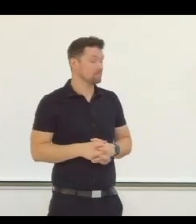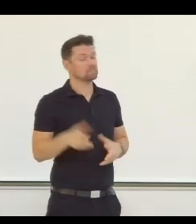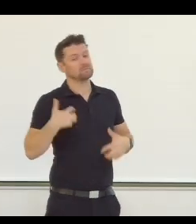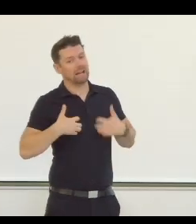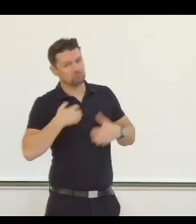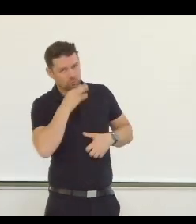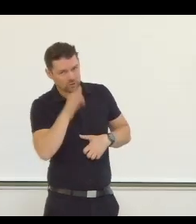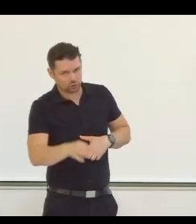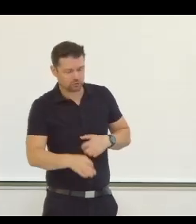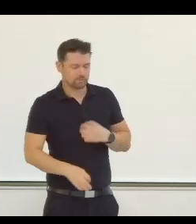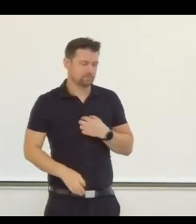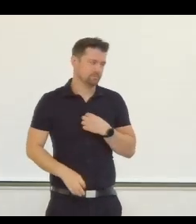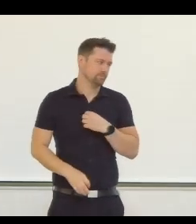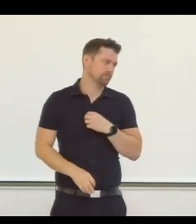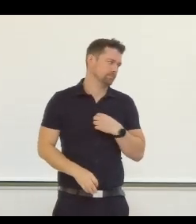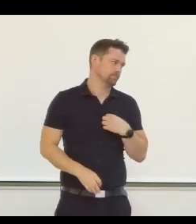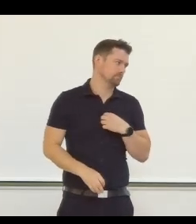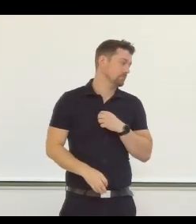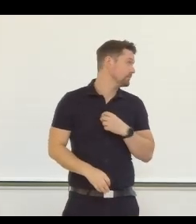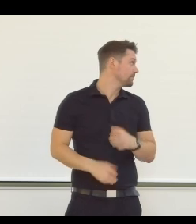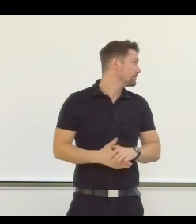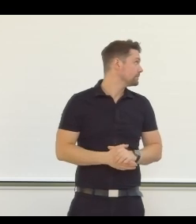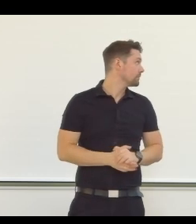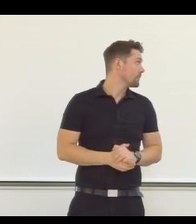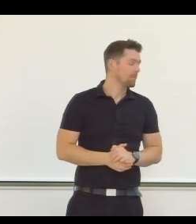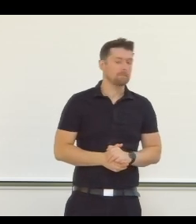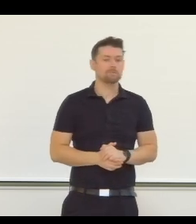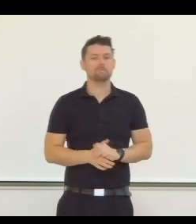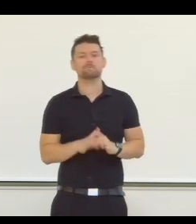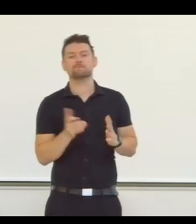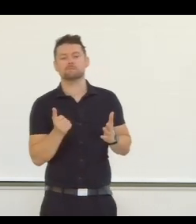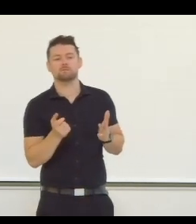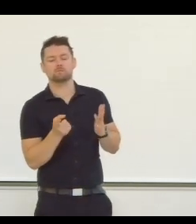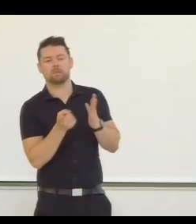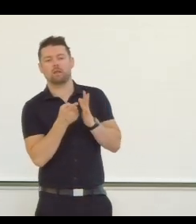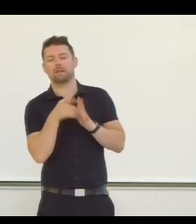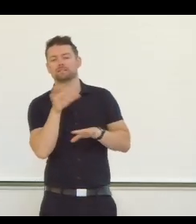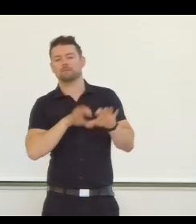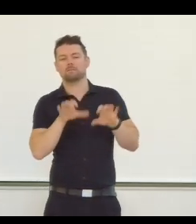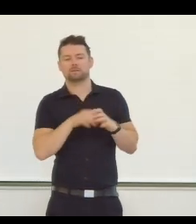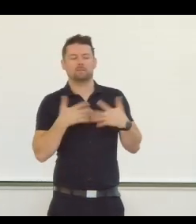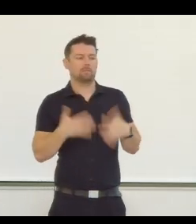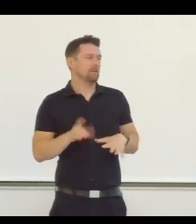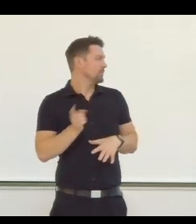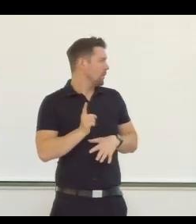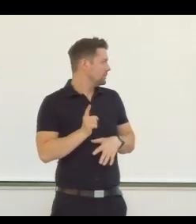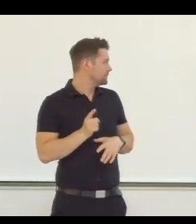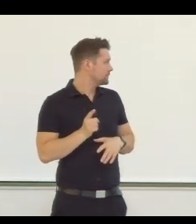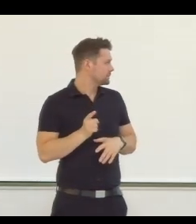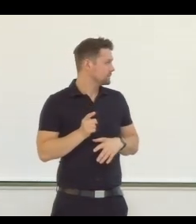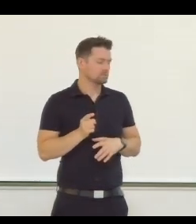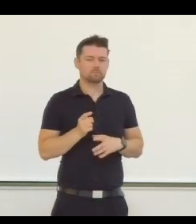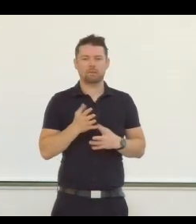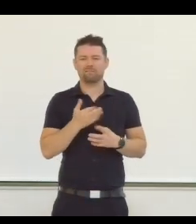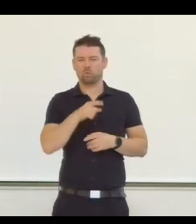question. And then one fun experiment we did is together with the German